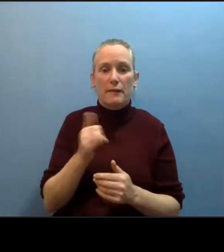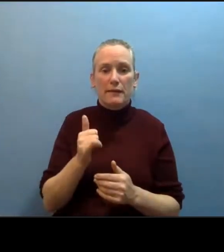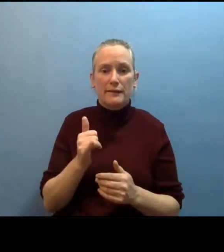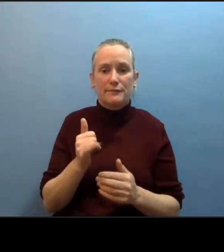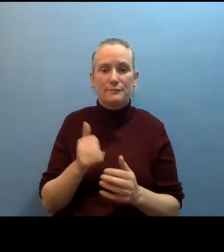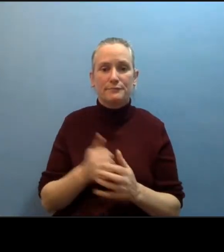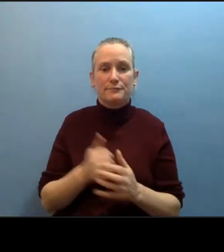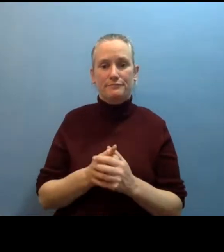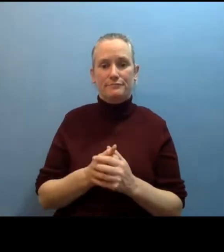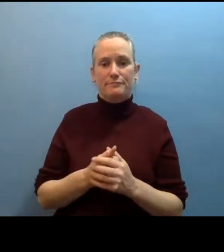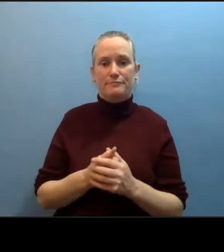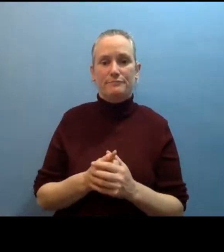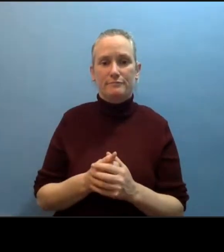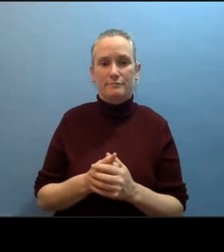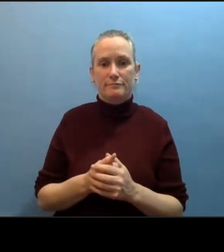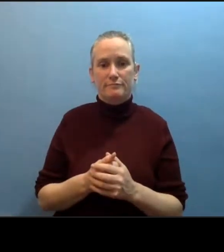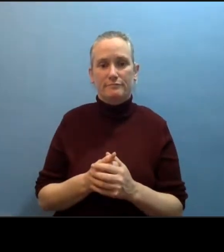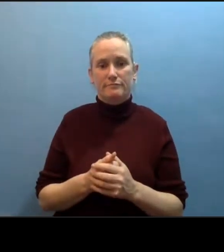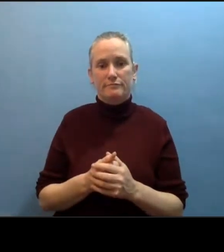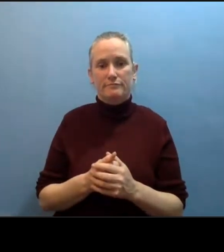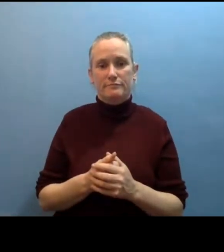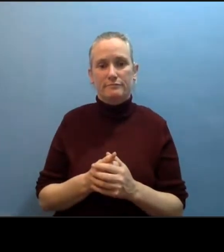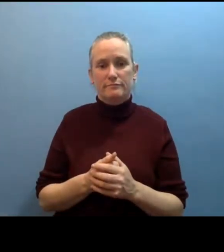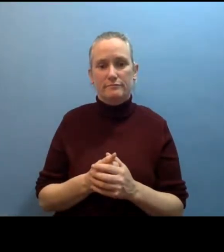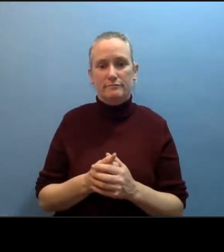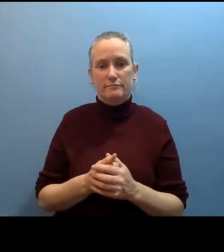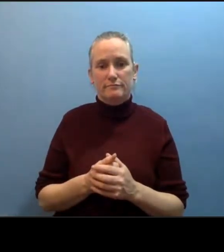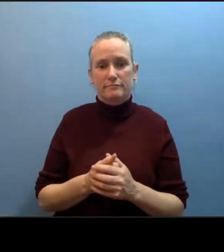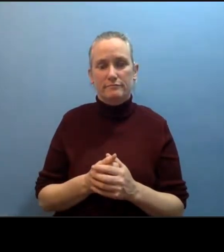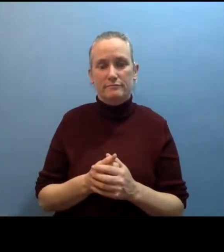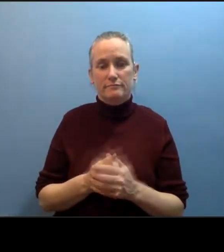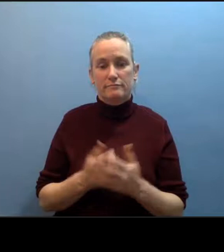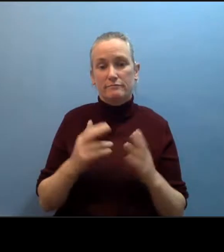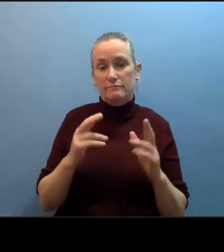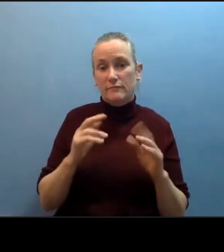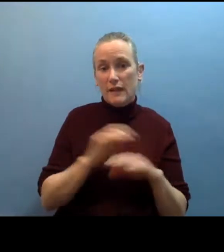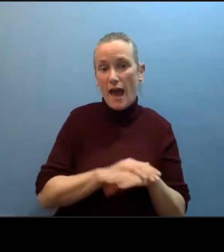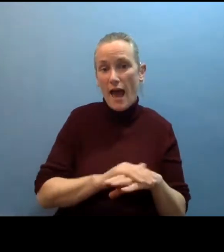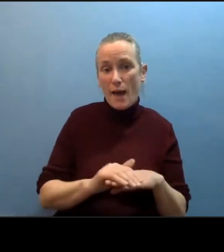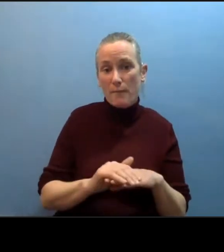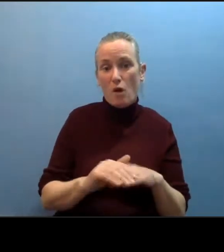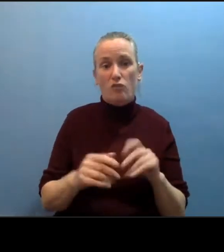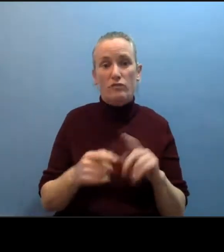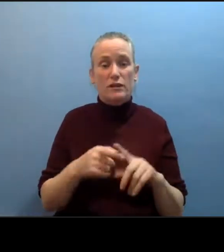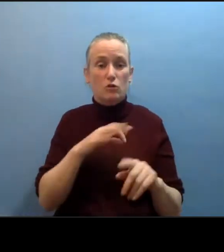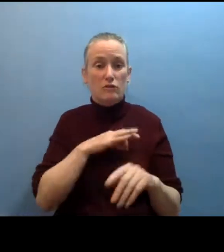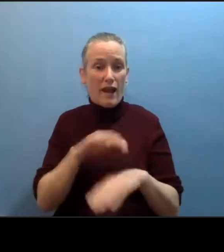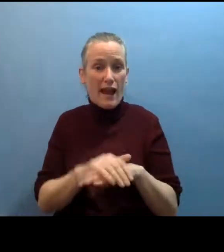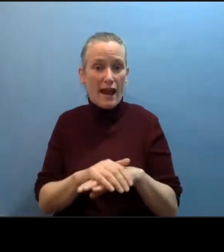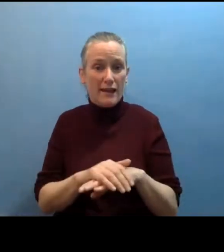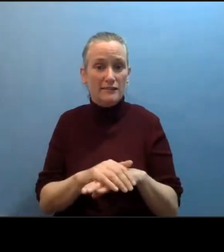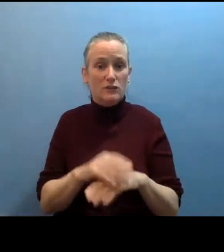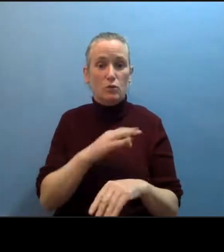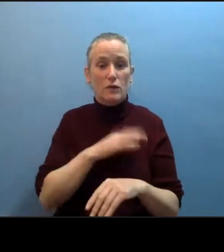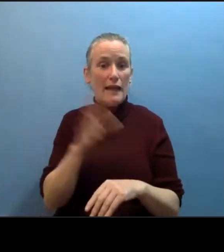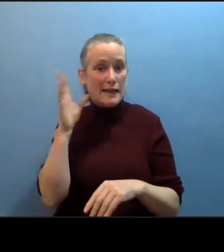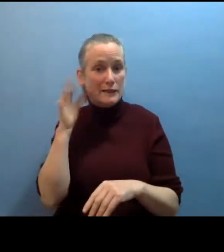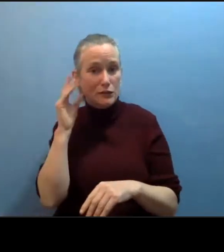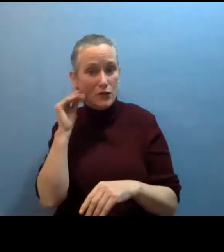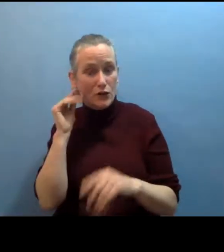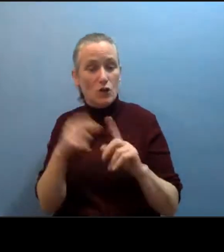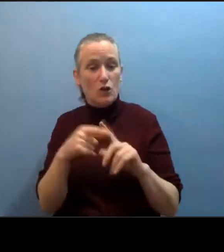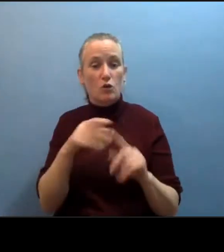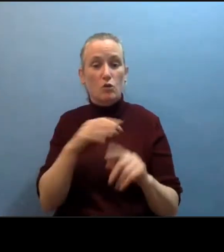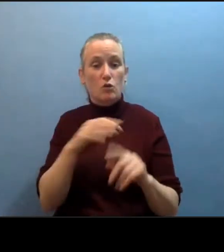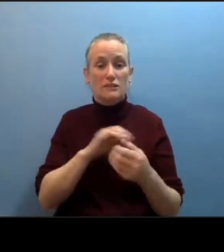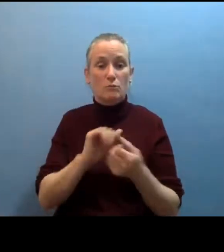is maybe he can be quite calm, or maybe he's a really good friend. He could be a good listener. He could be good at sports. He